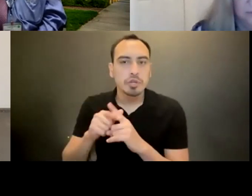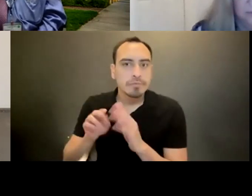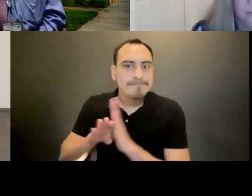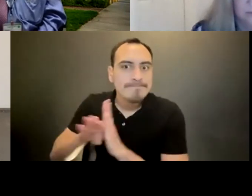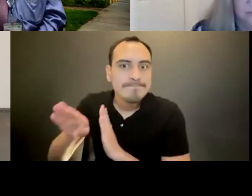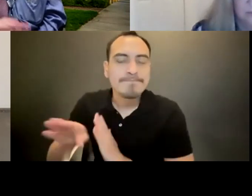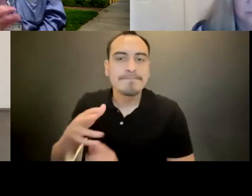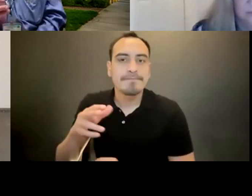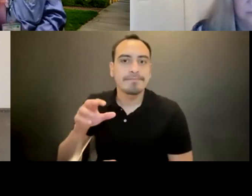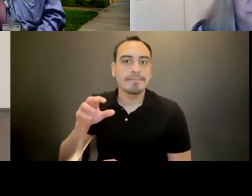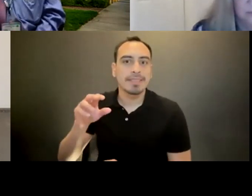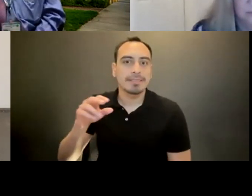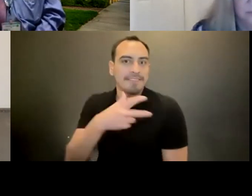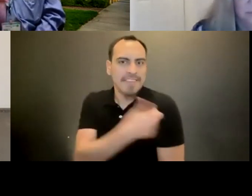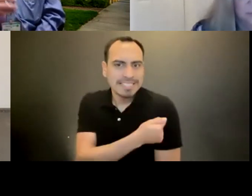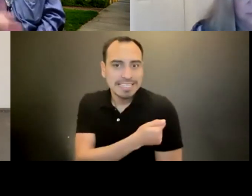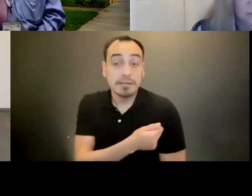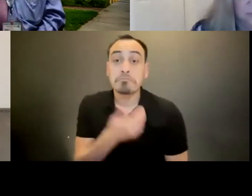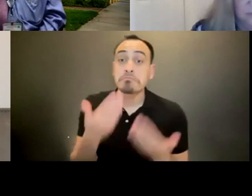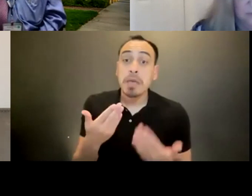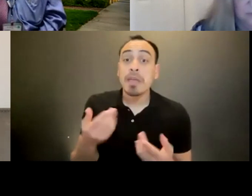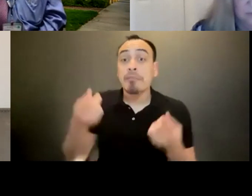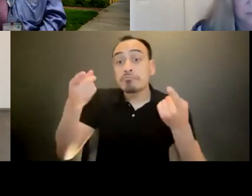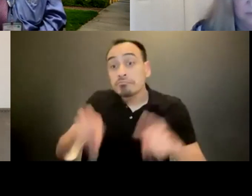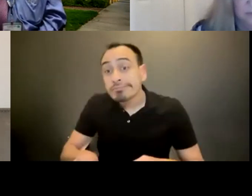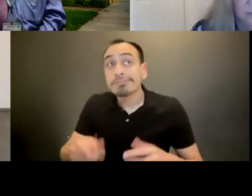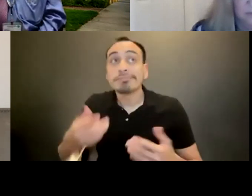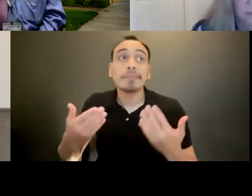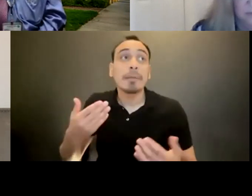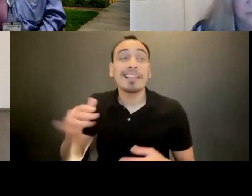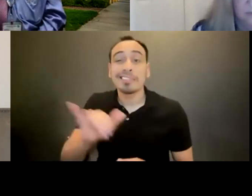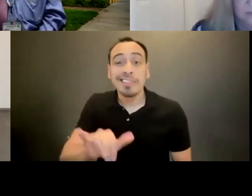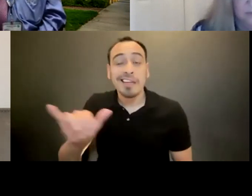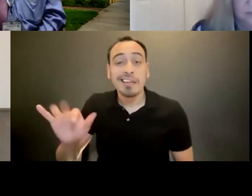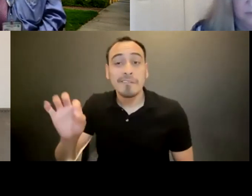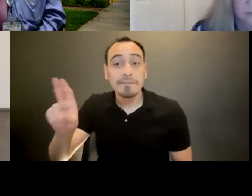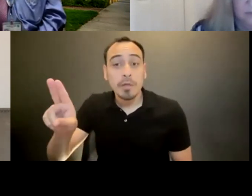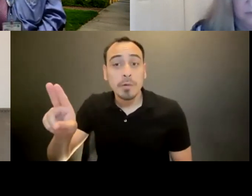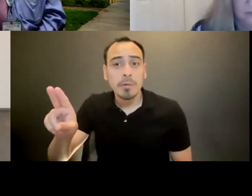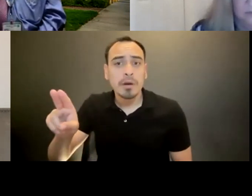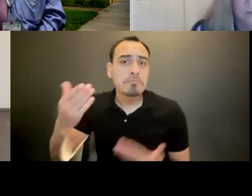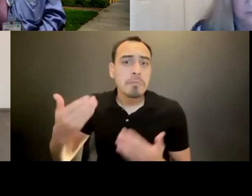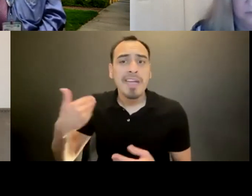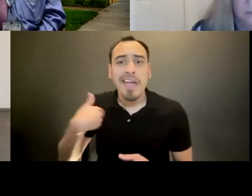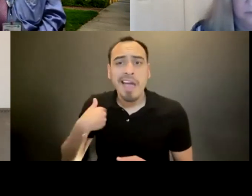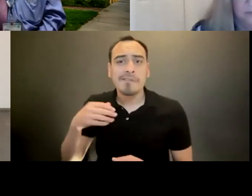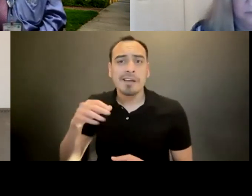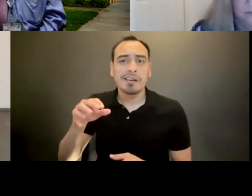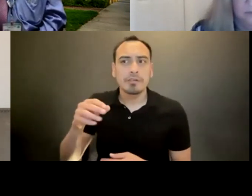see with flu vaccine, where there are 2 or 3 different strains of virus in each